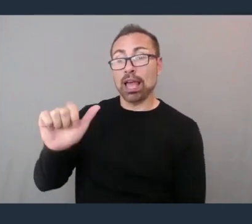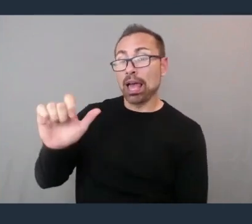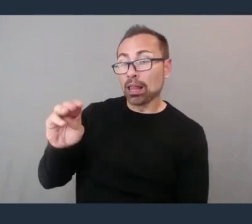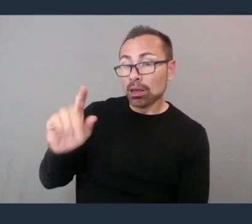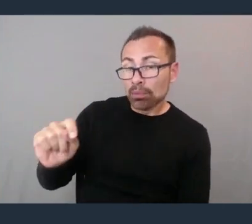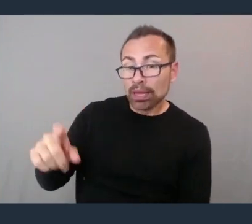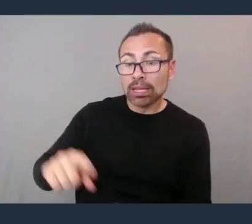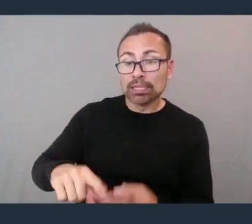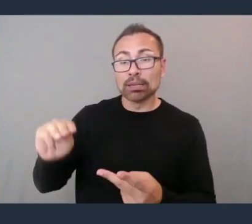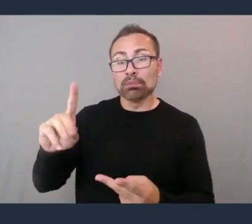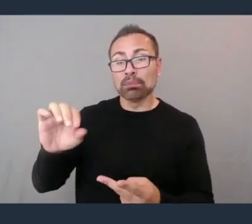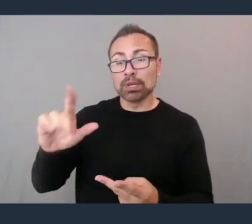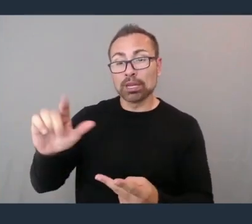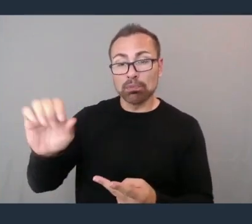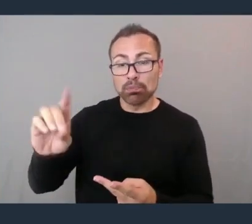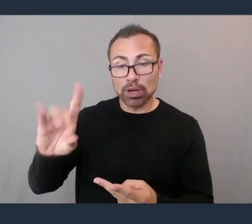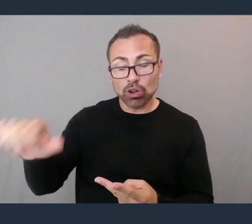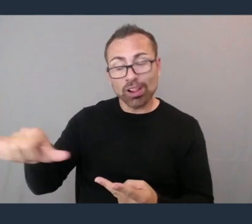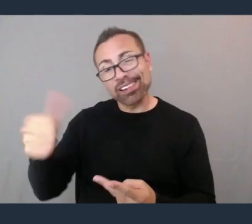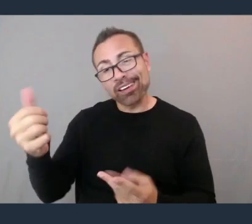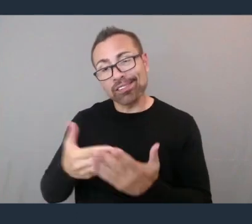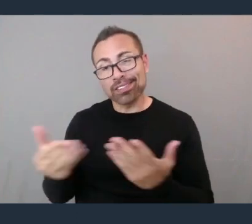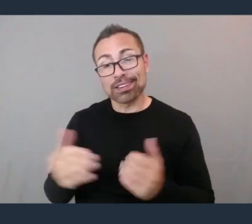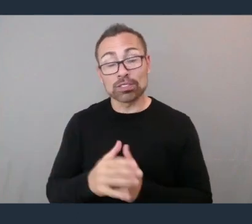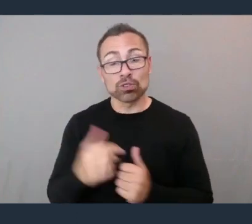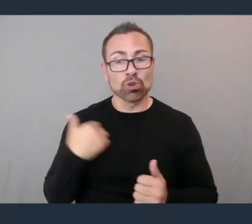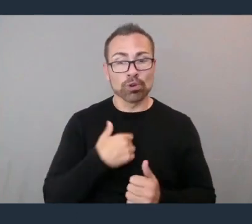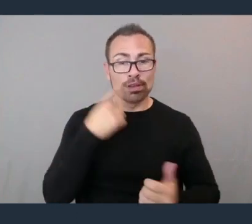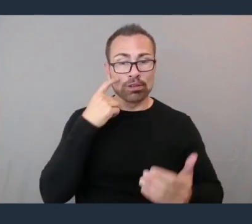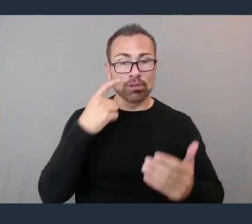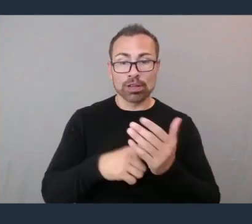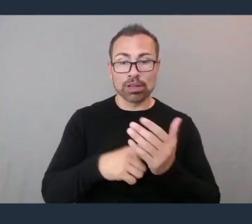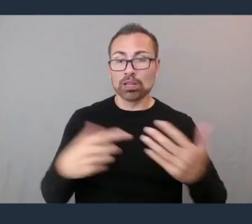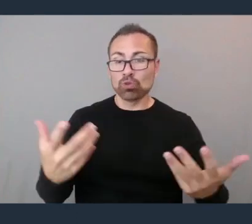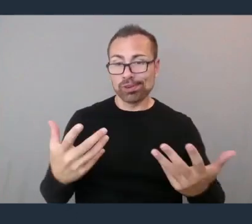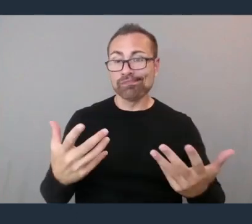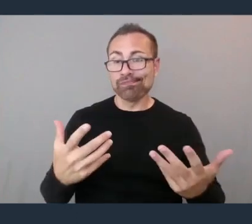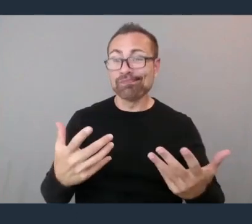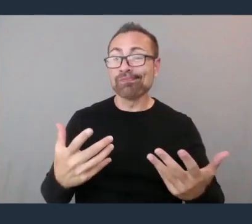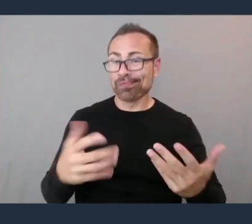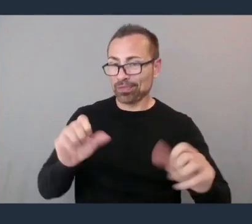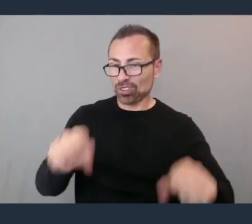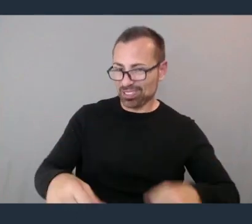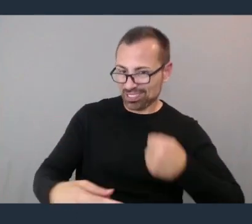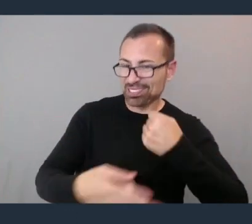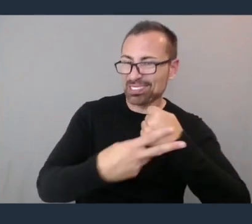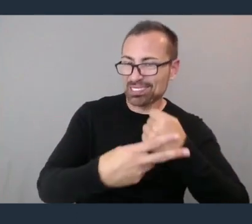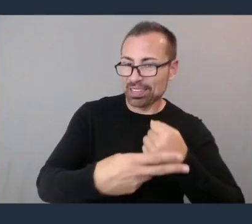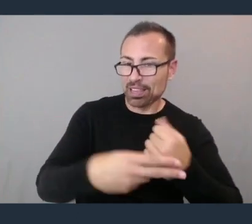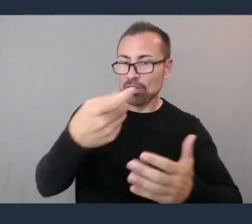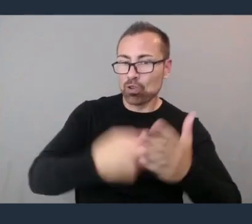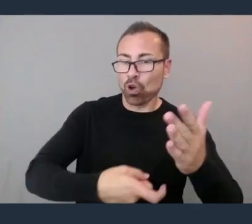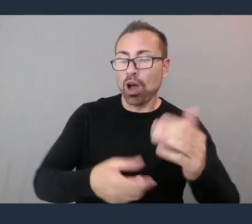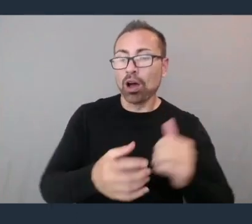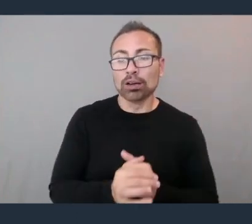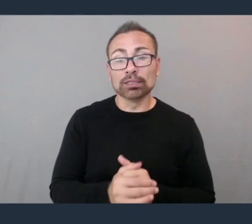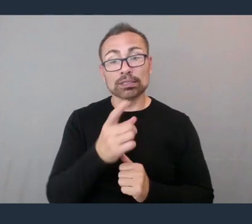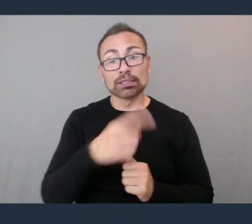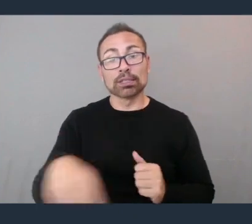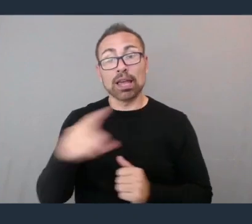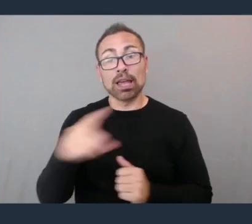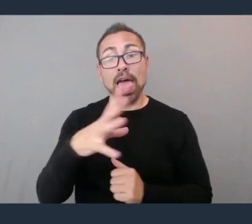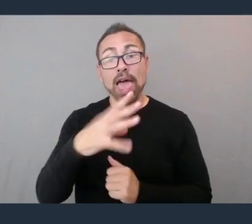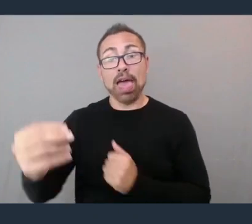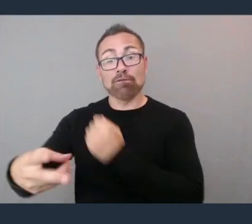recover from failures. We realized cost savings using S3 intelligent tiering and archive storage tiers, which are significant given our